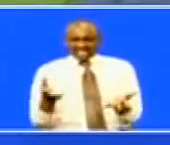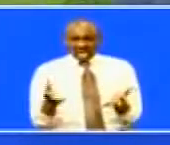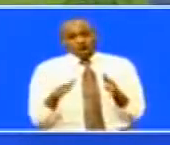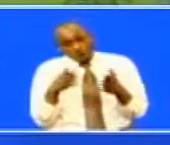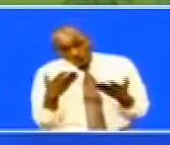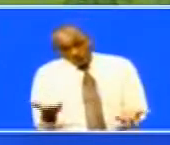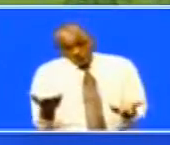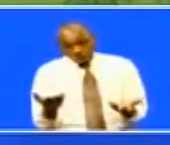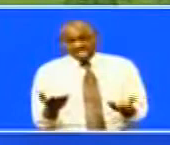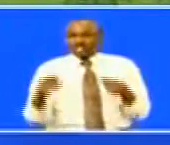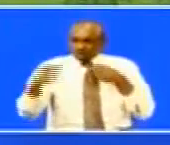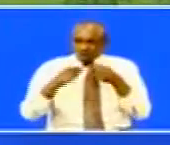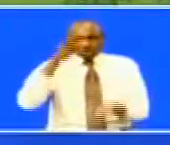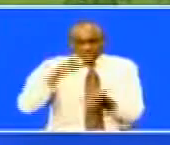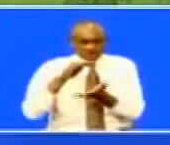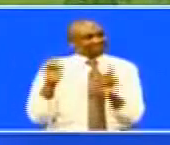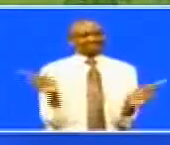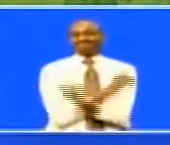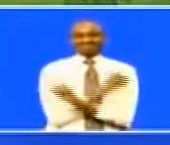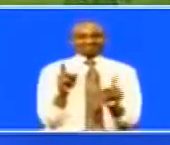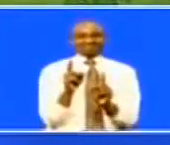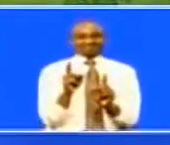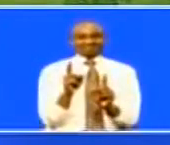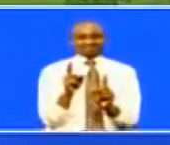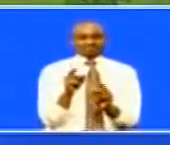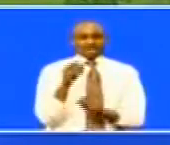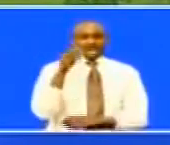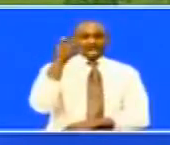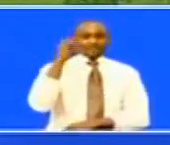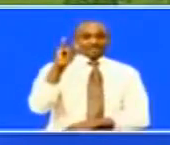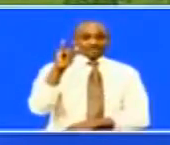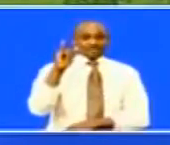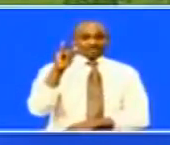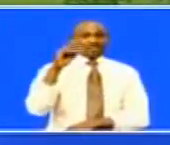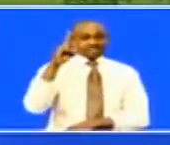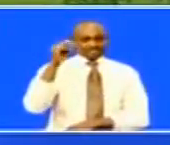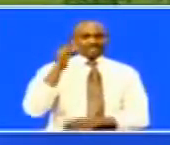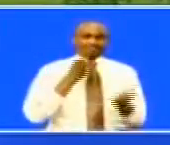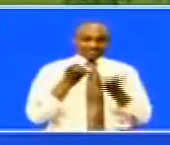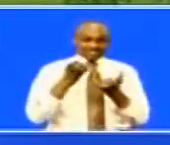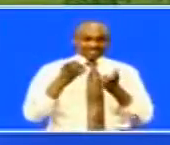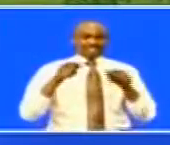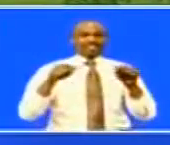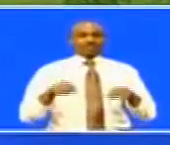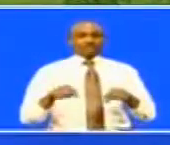lead to a shortage. Abi Agina, KTN Business Today.